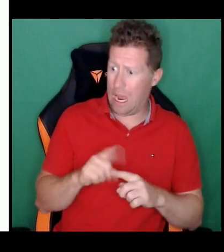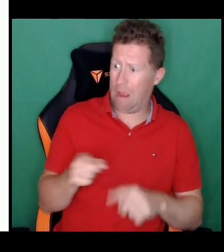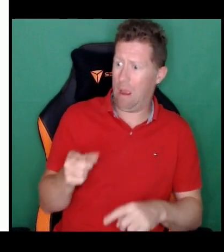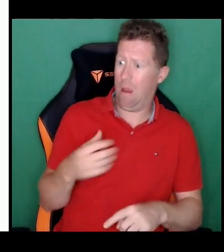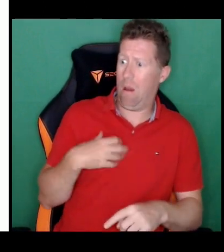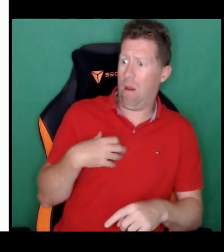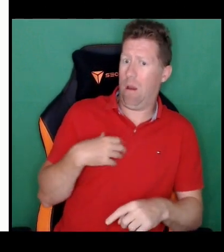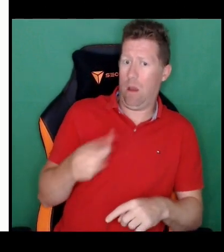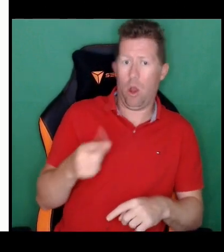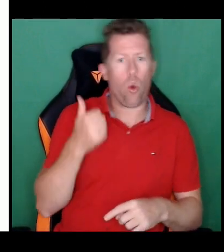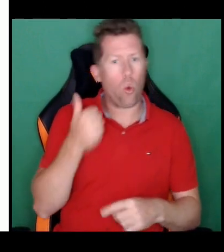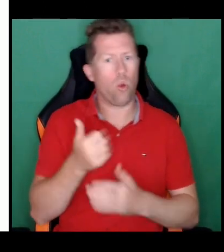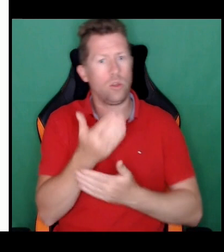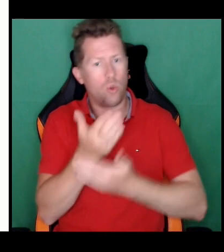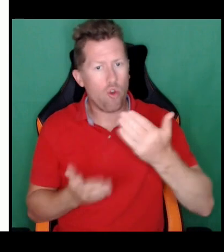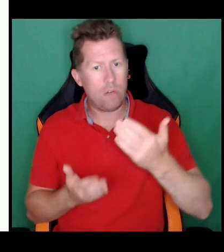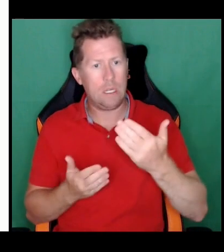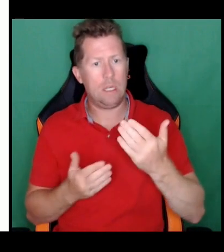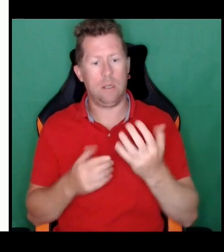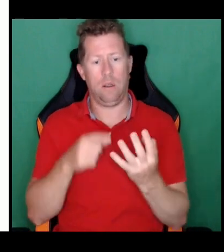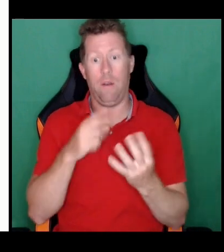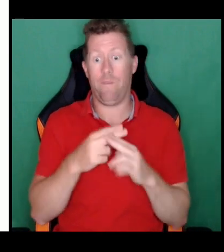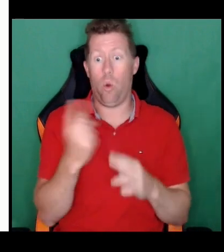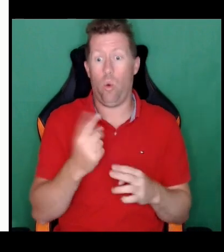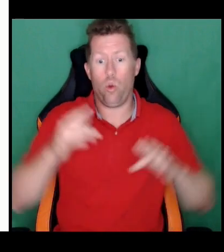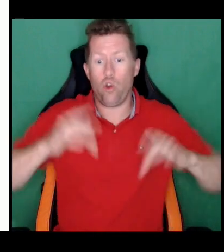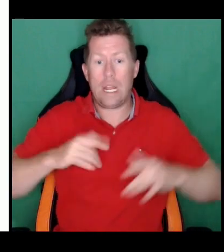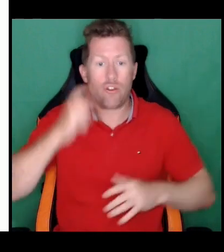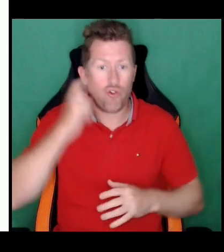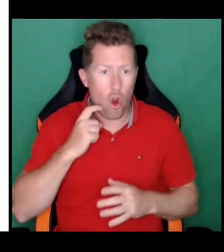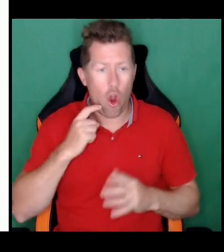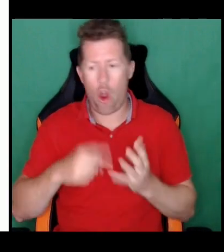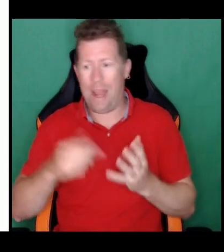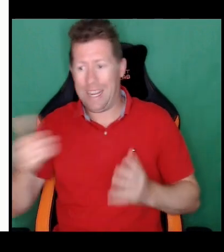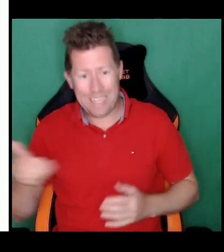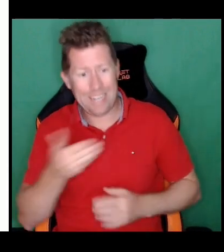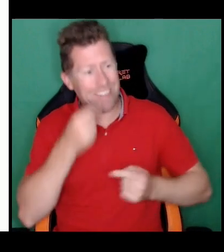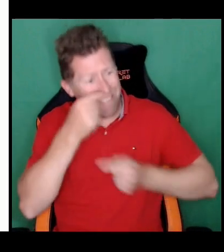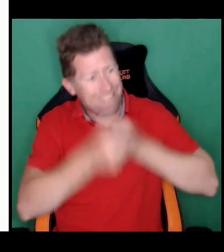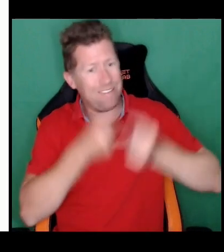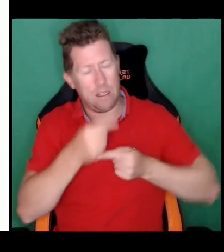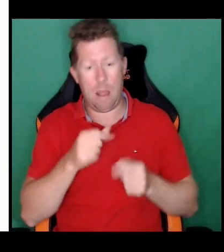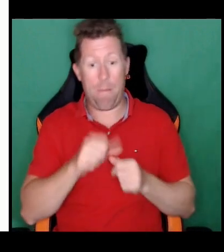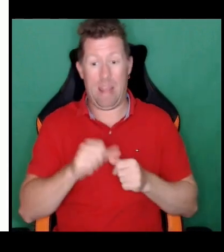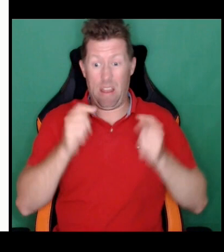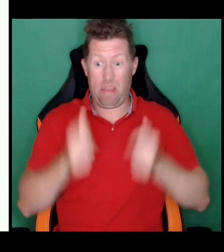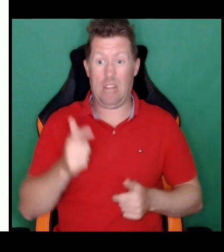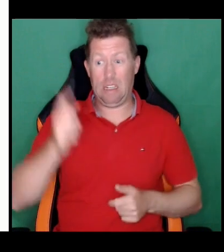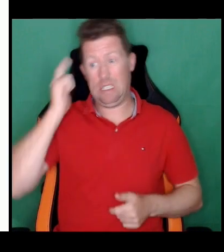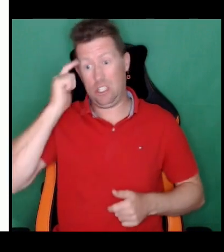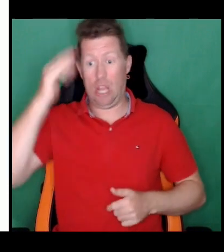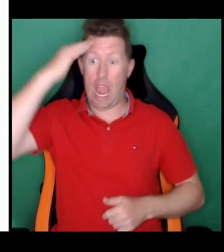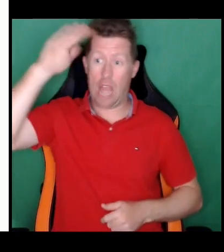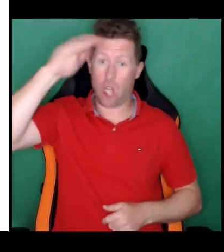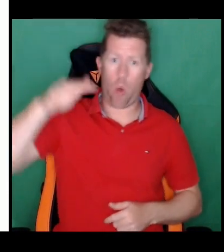really credible amongst non-vapers, and much more credible than hearing from teachers or adults about who've